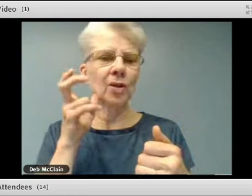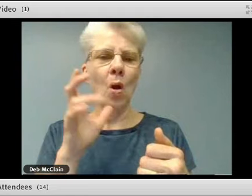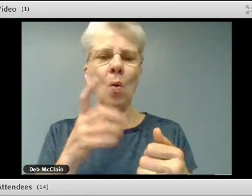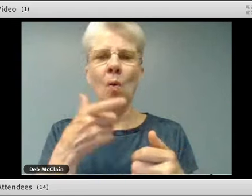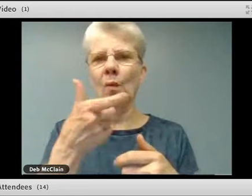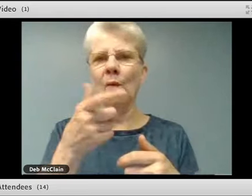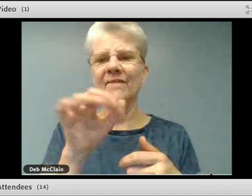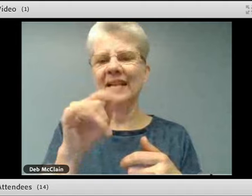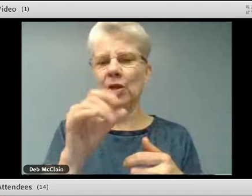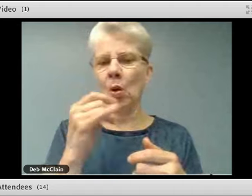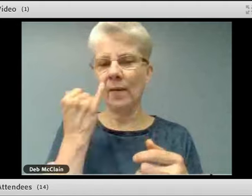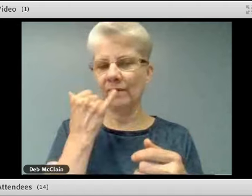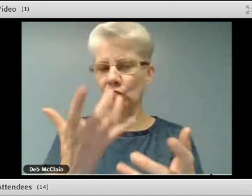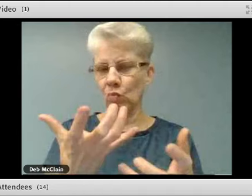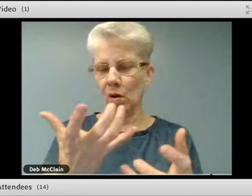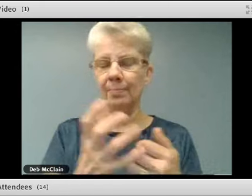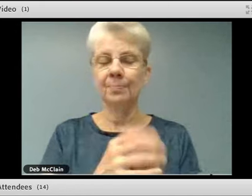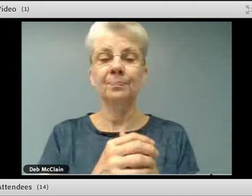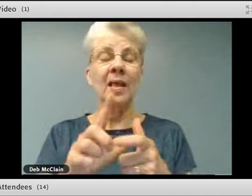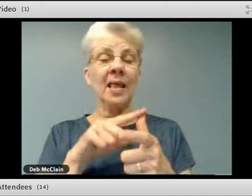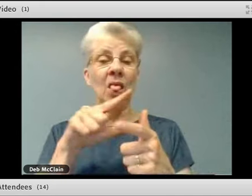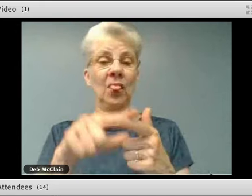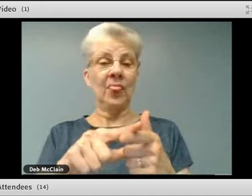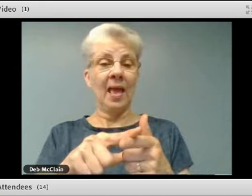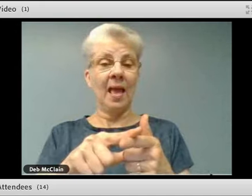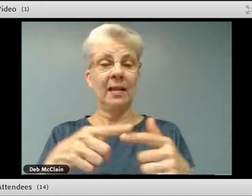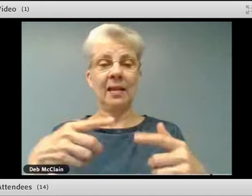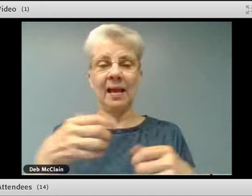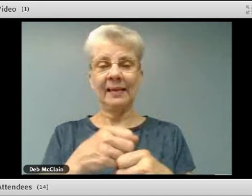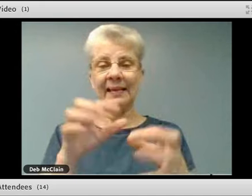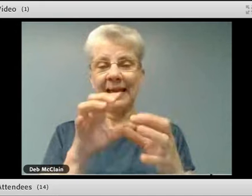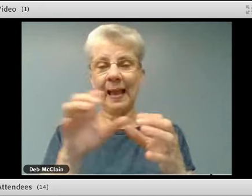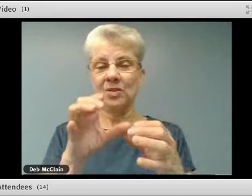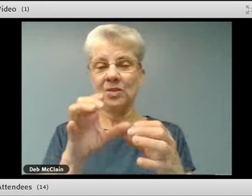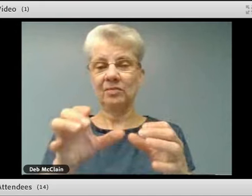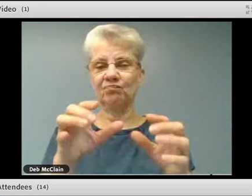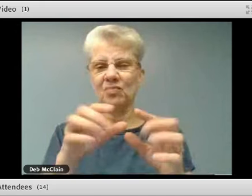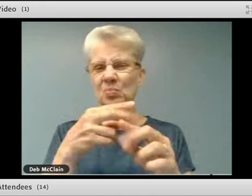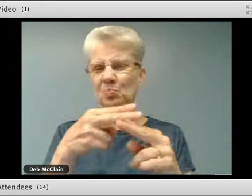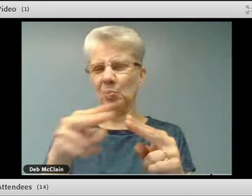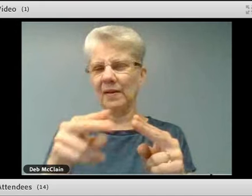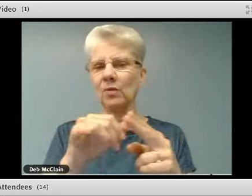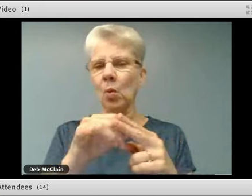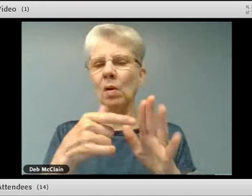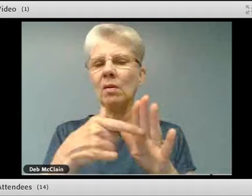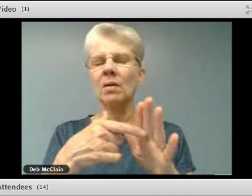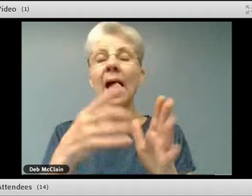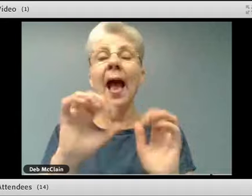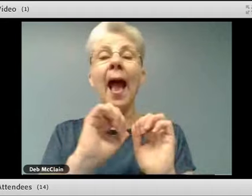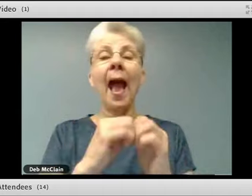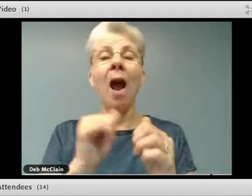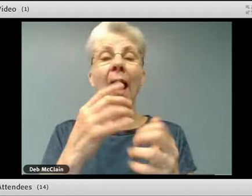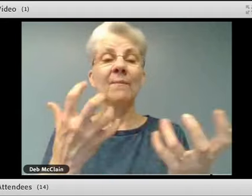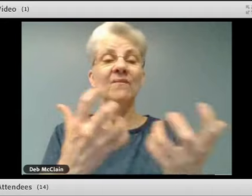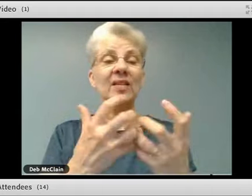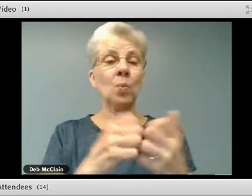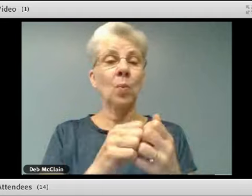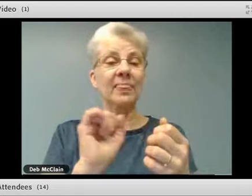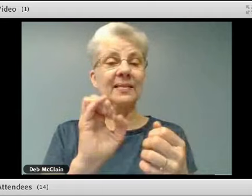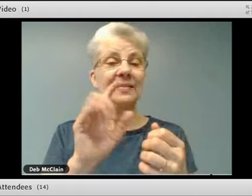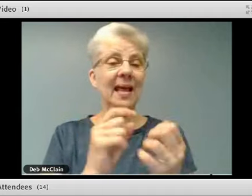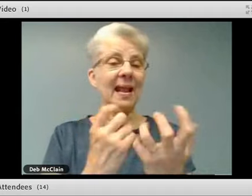is. And then a brief caption will provide context on how the item fits into the set.